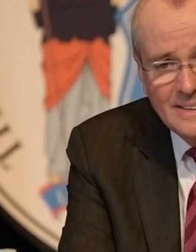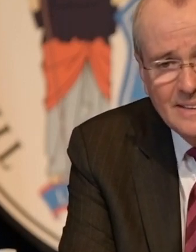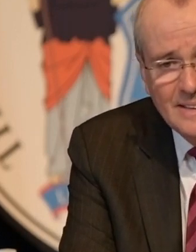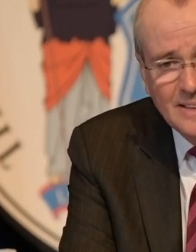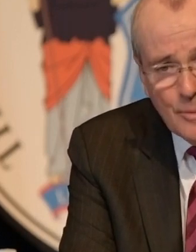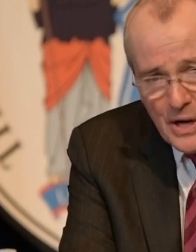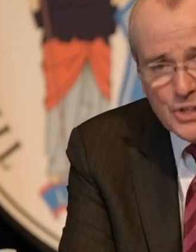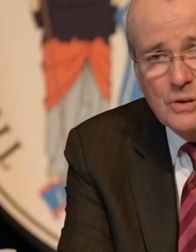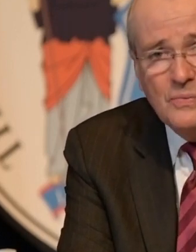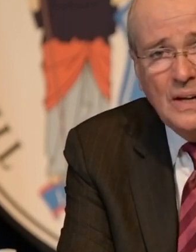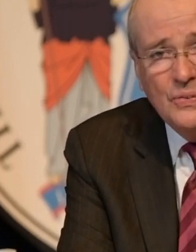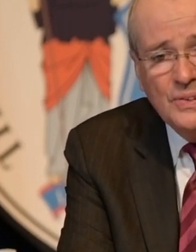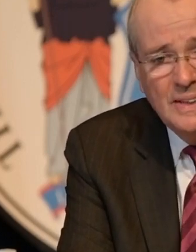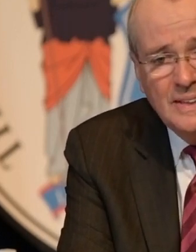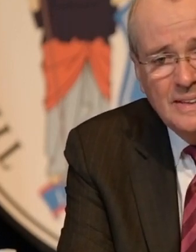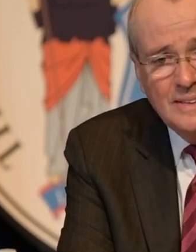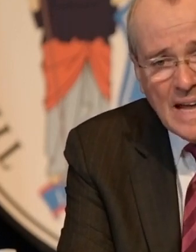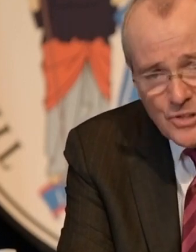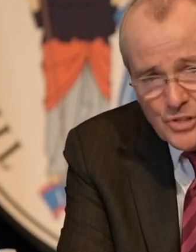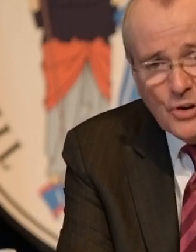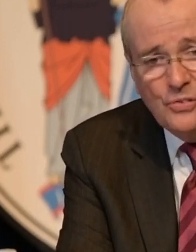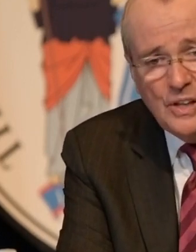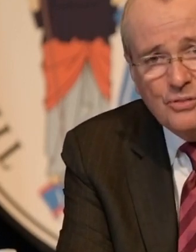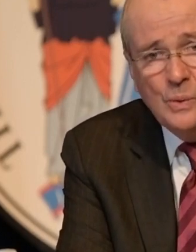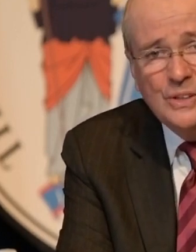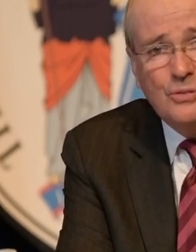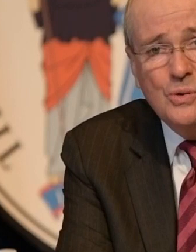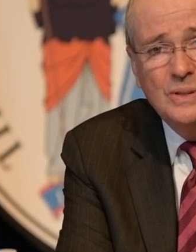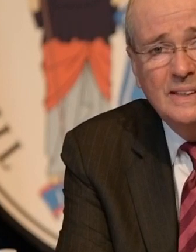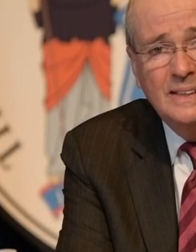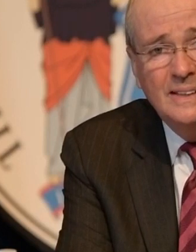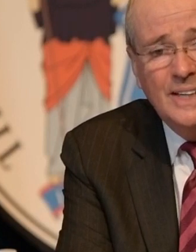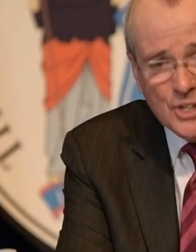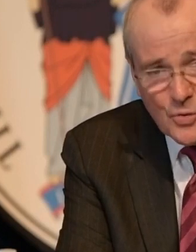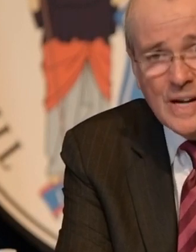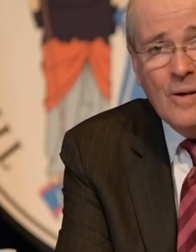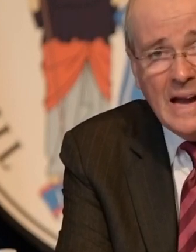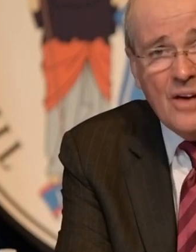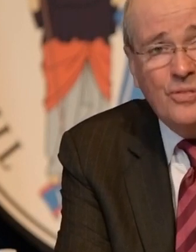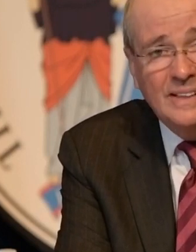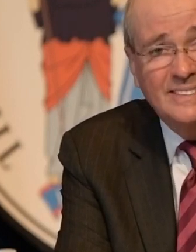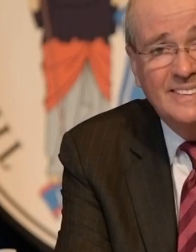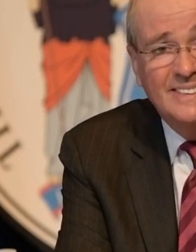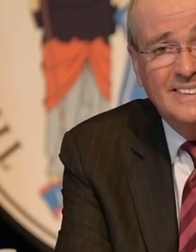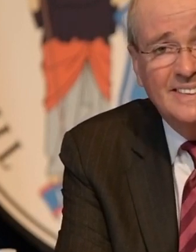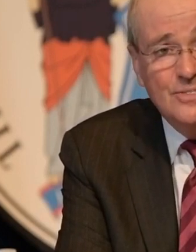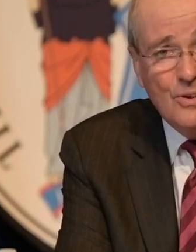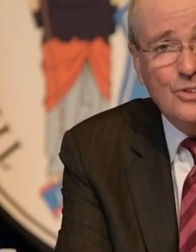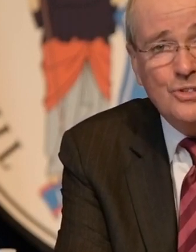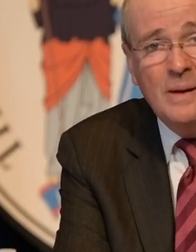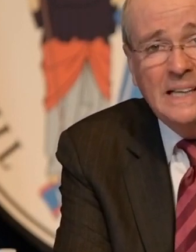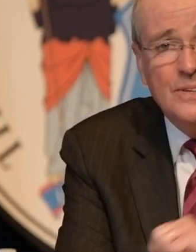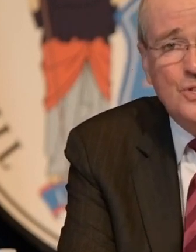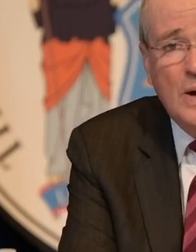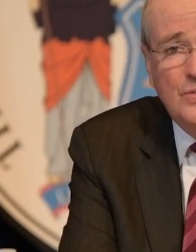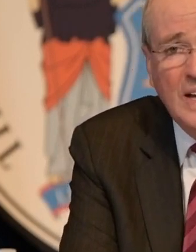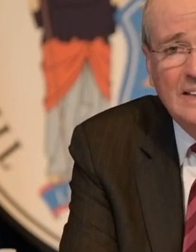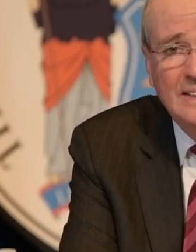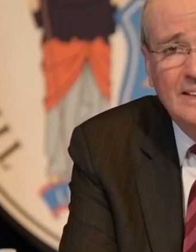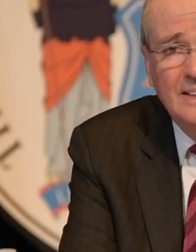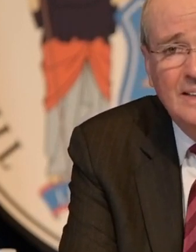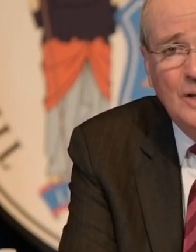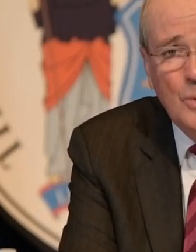look at that guy, the picture of health. That is Jersey through and through. an extraordinary athlete, as there are so many in this great